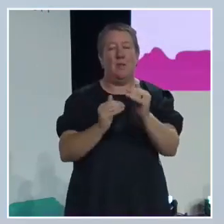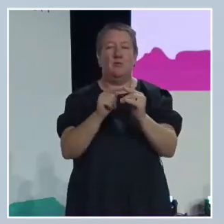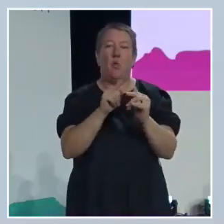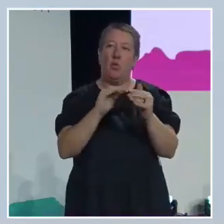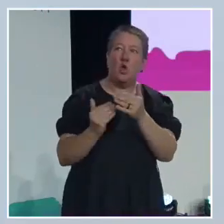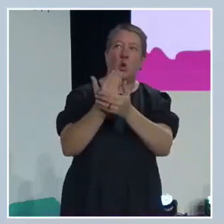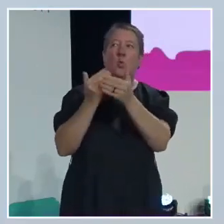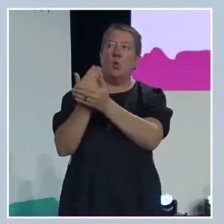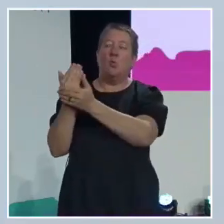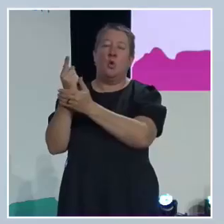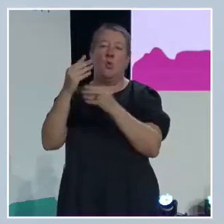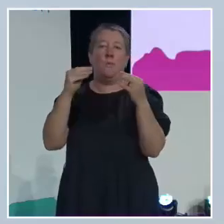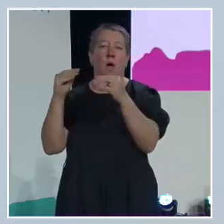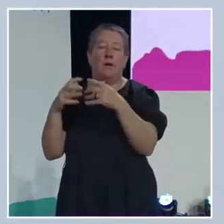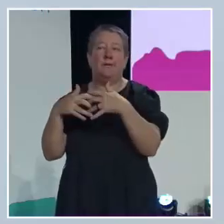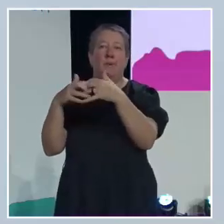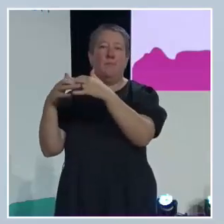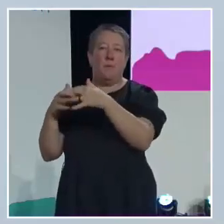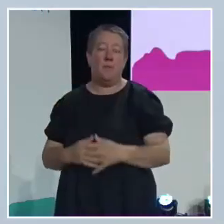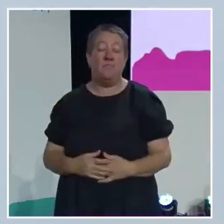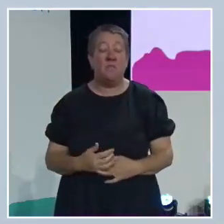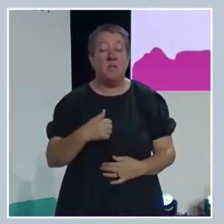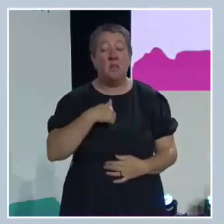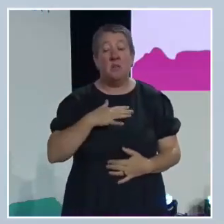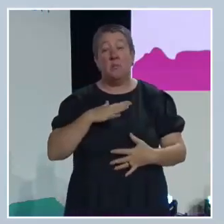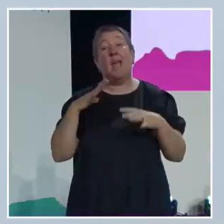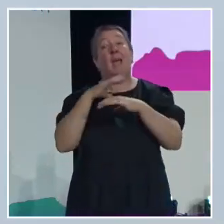markets. I close by saying that